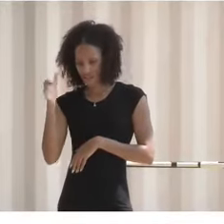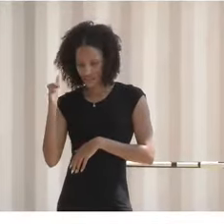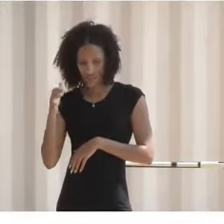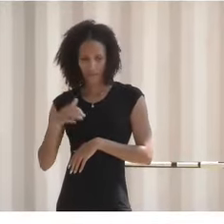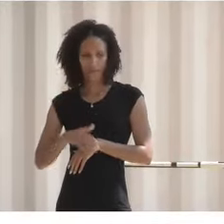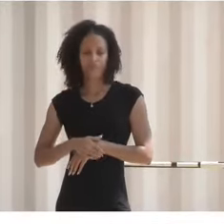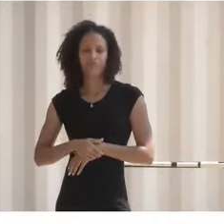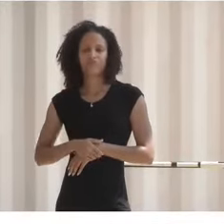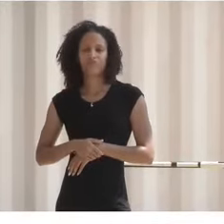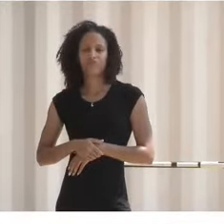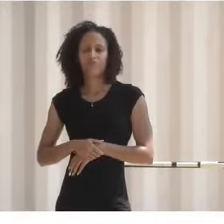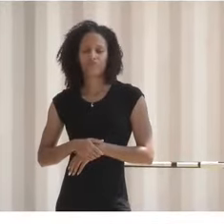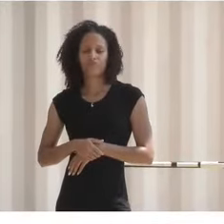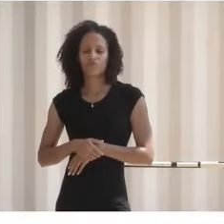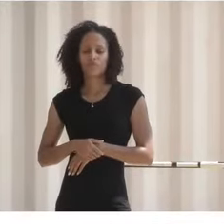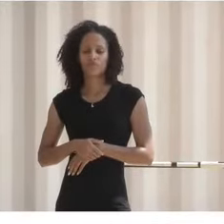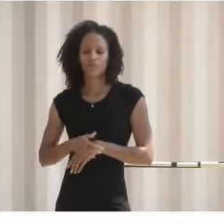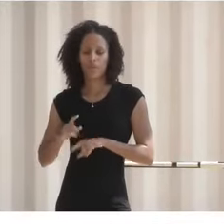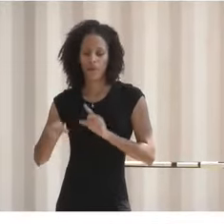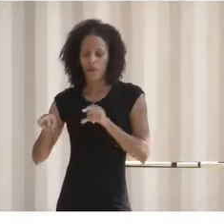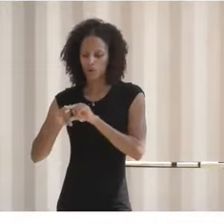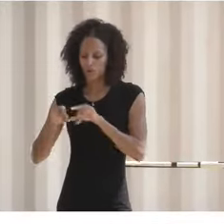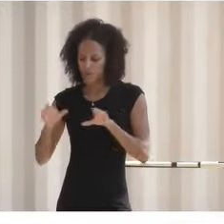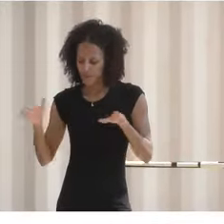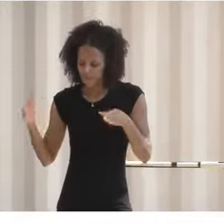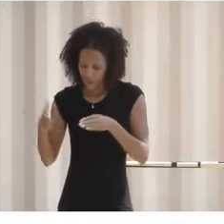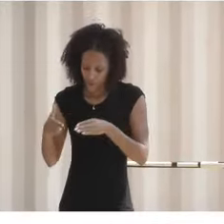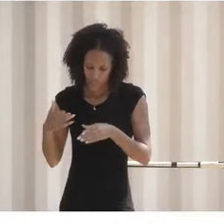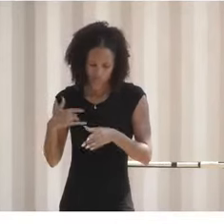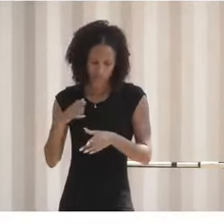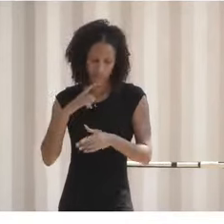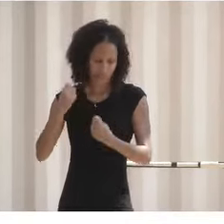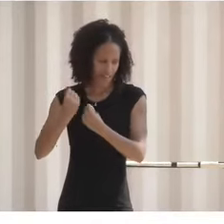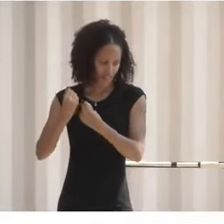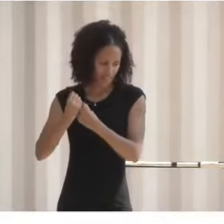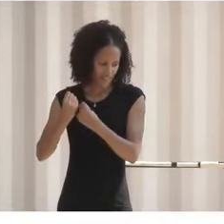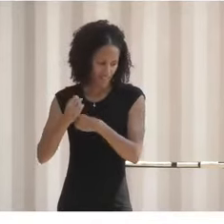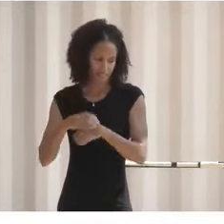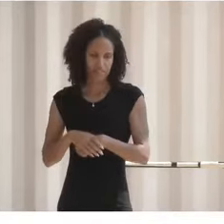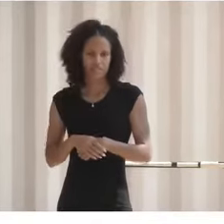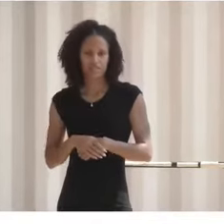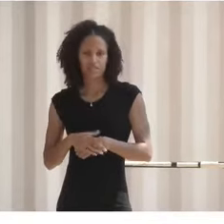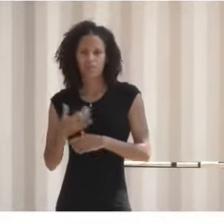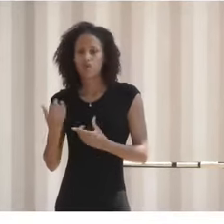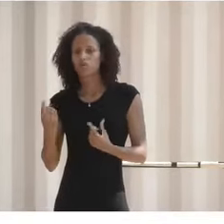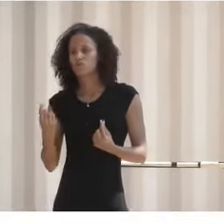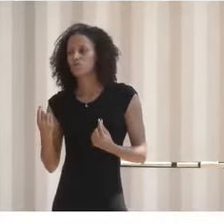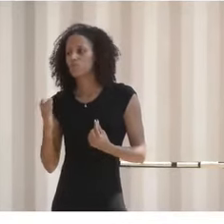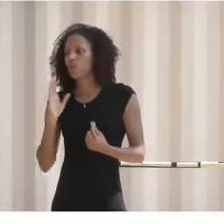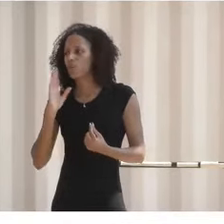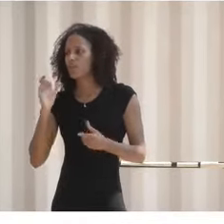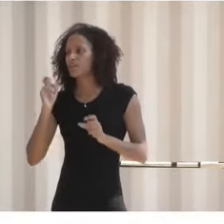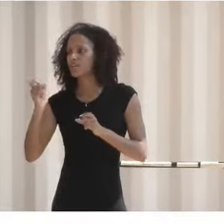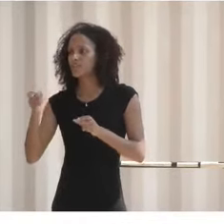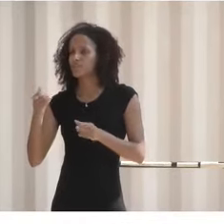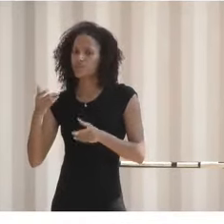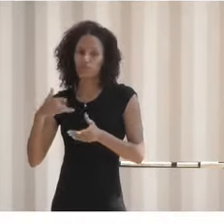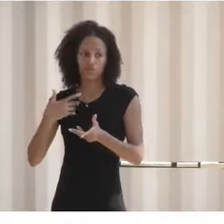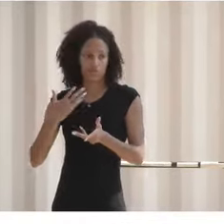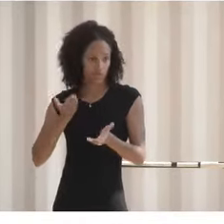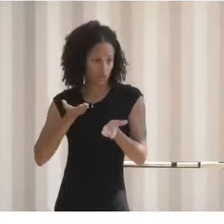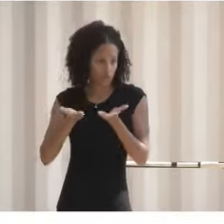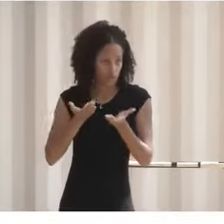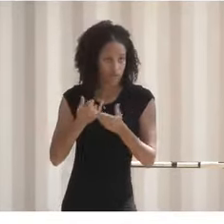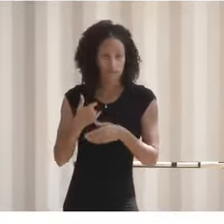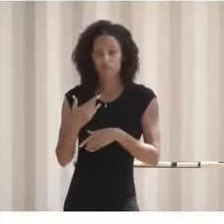like really vocal advocates. In addition, what they'll do is they'll give earrings to servers in restaurants